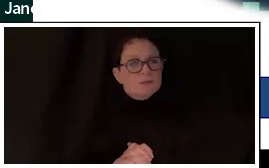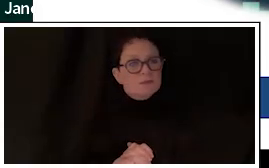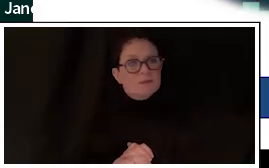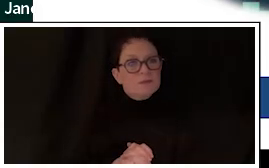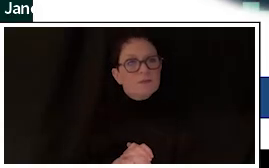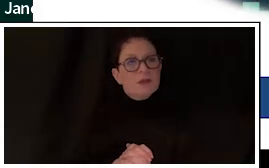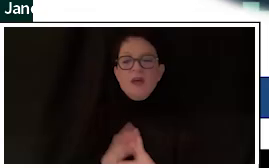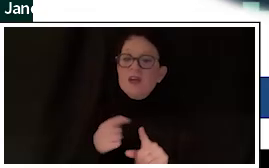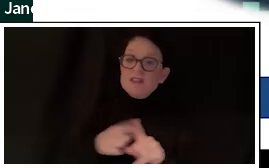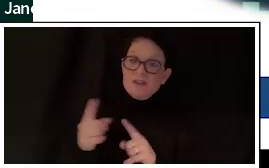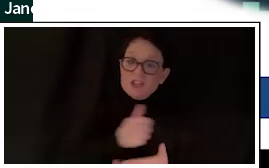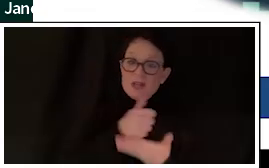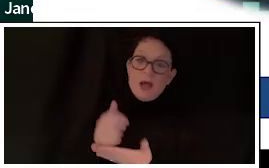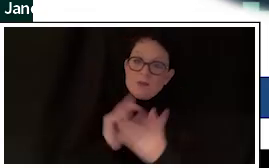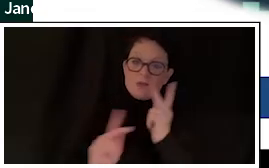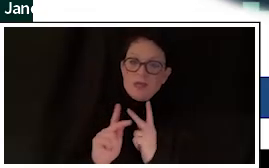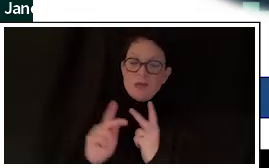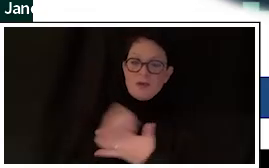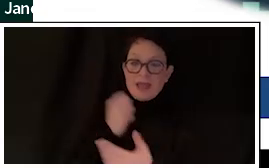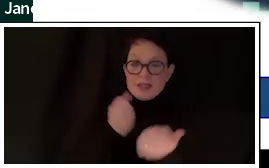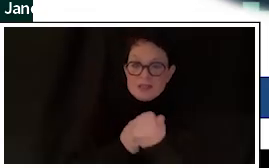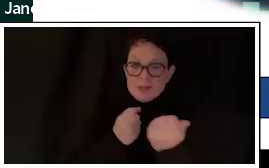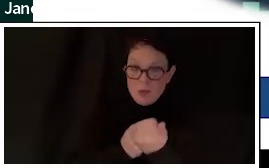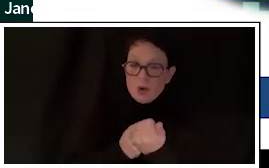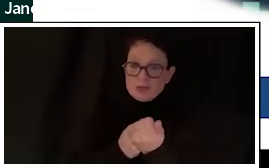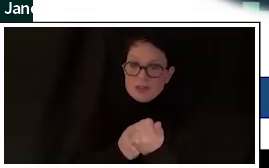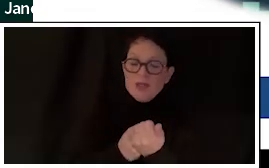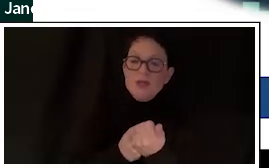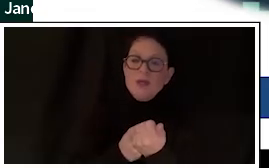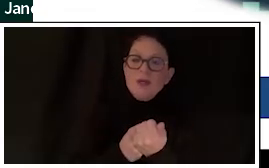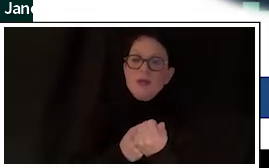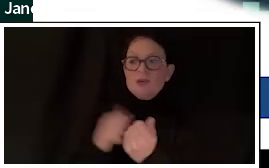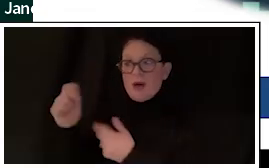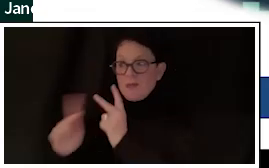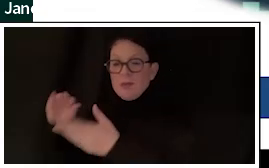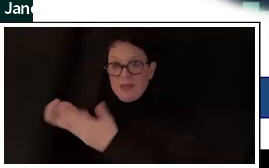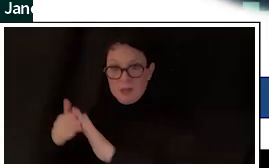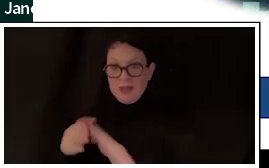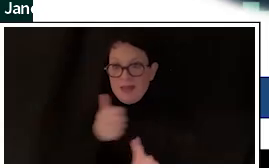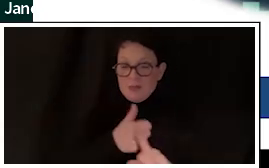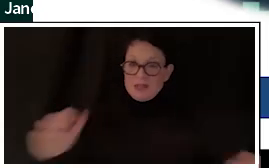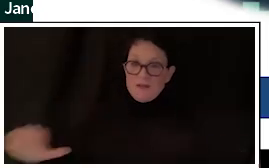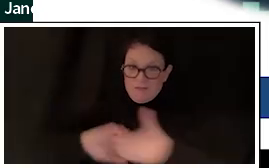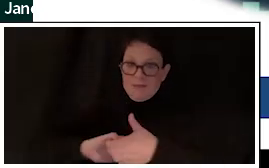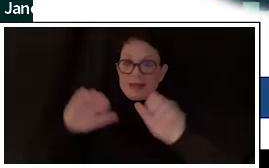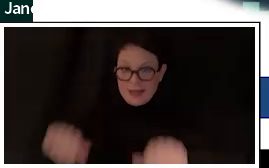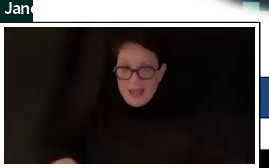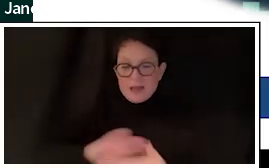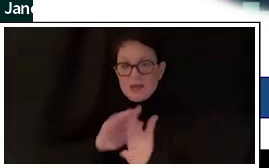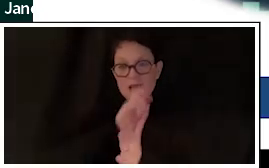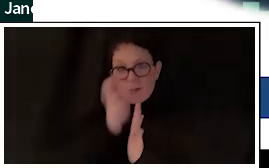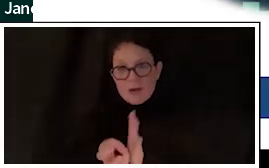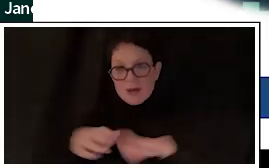So the division is helping people get supports that connect them to others in their community and help them get involved